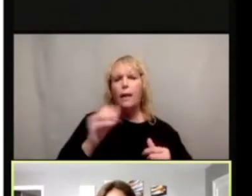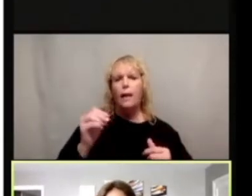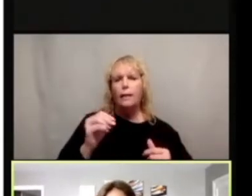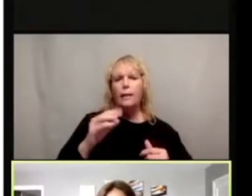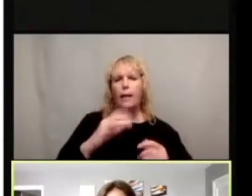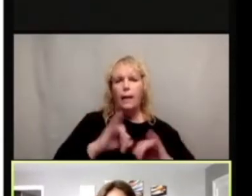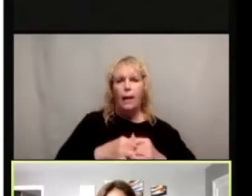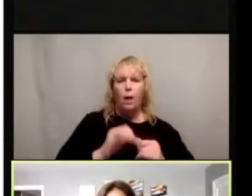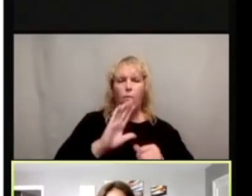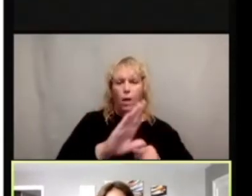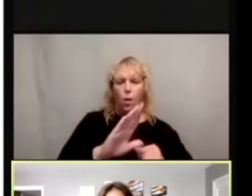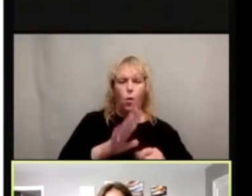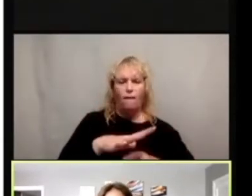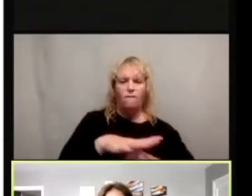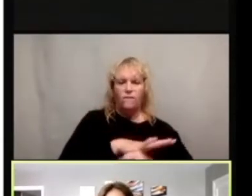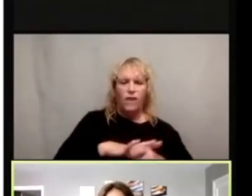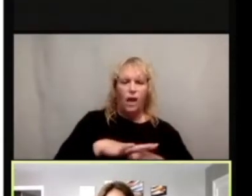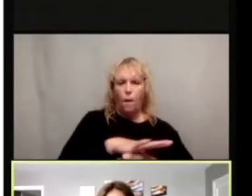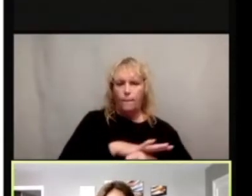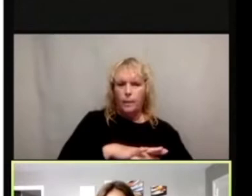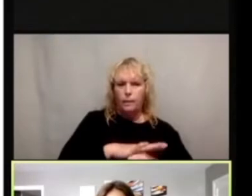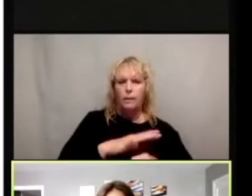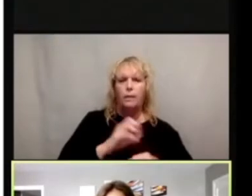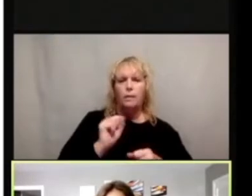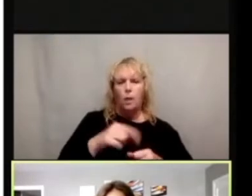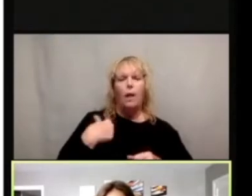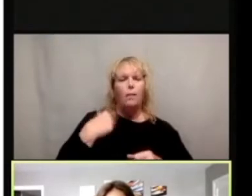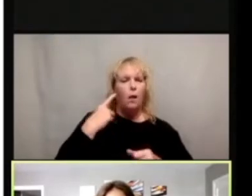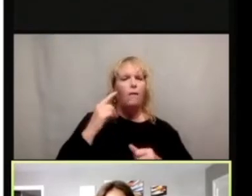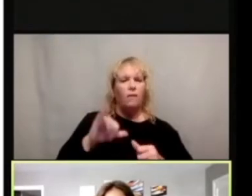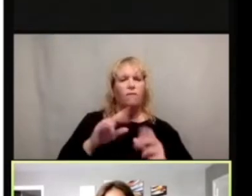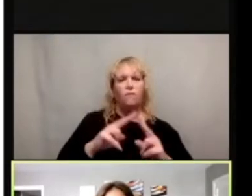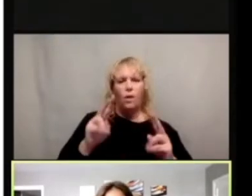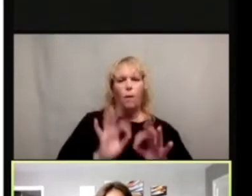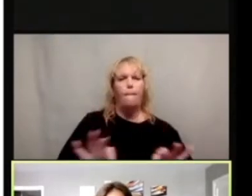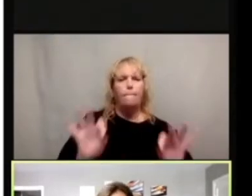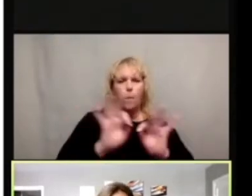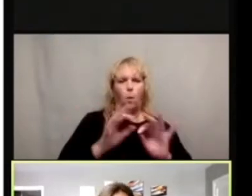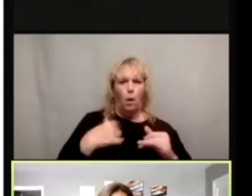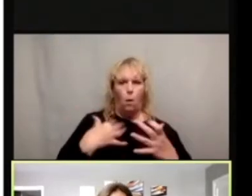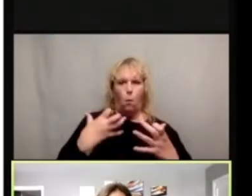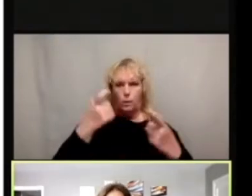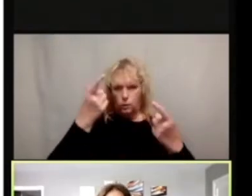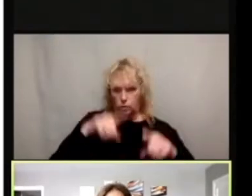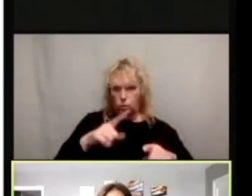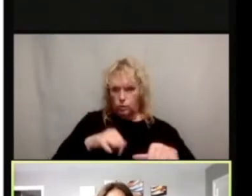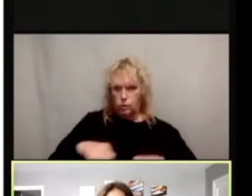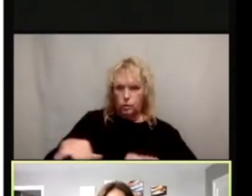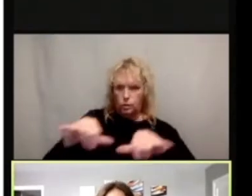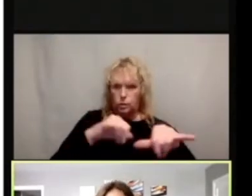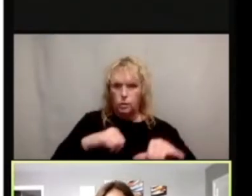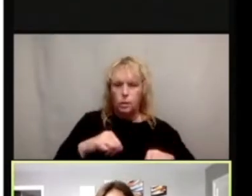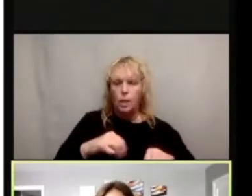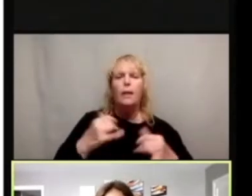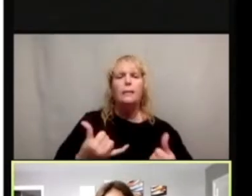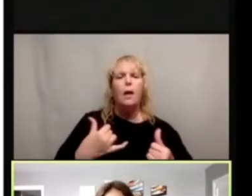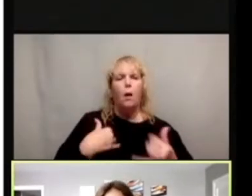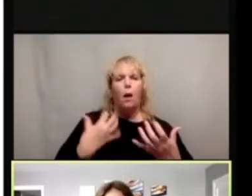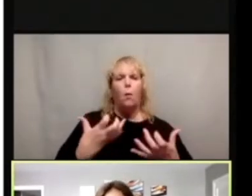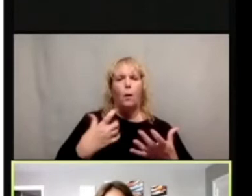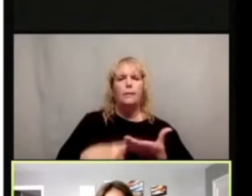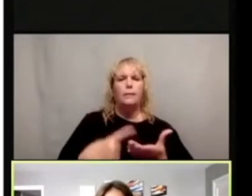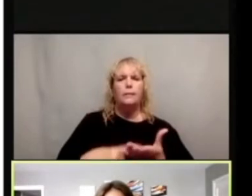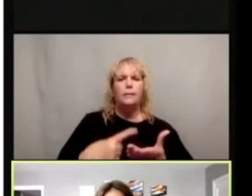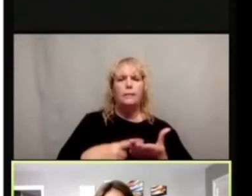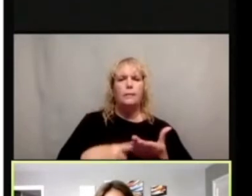communal environments. Thought that was important background so that we're all on the same page. Now I want to talk about ACEs and the direct and indirect